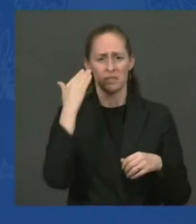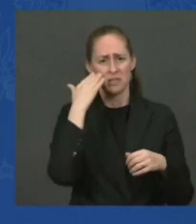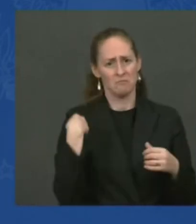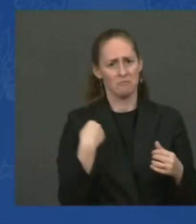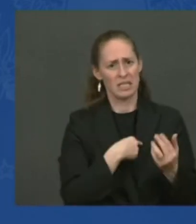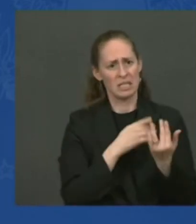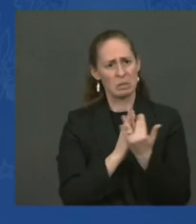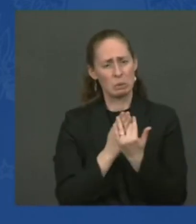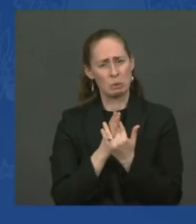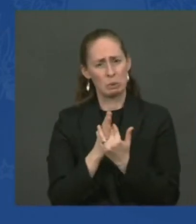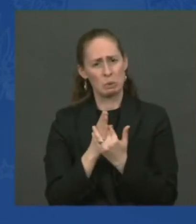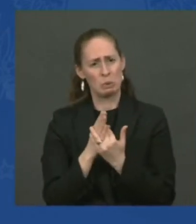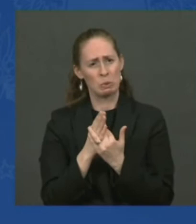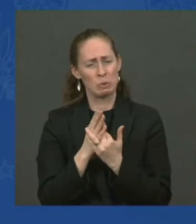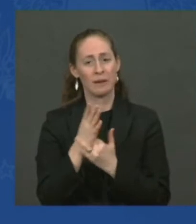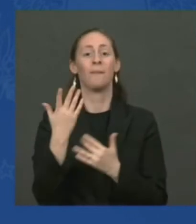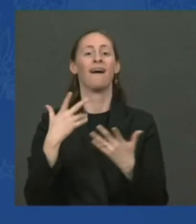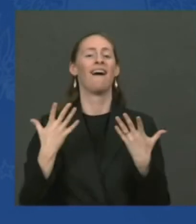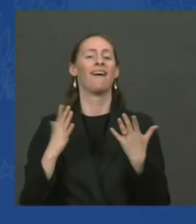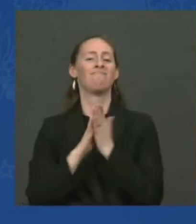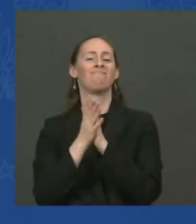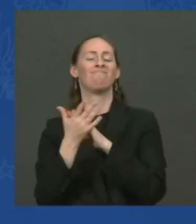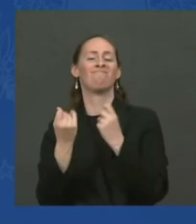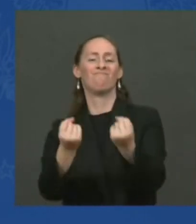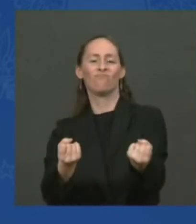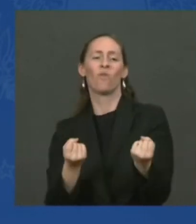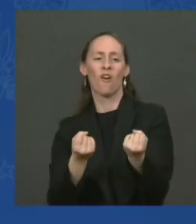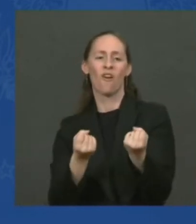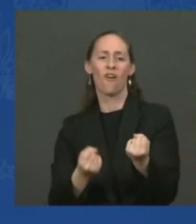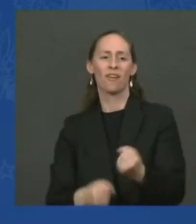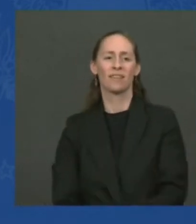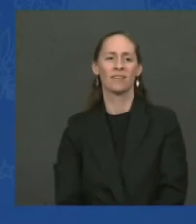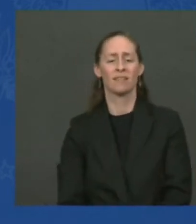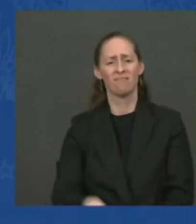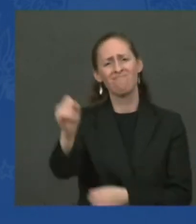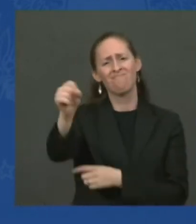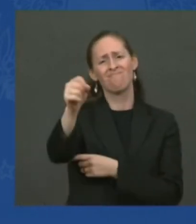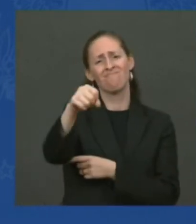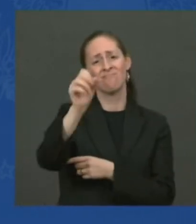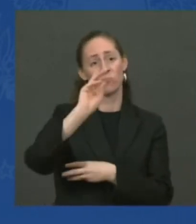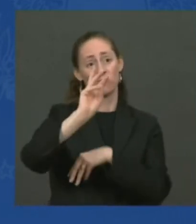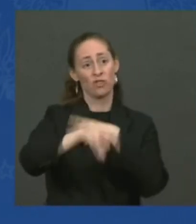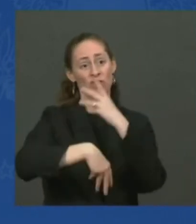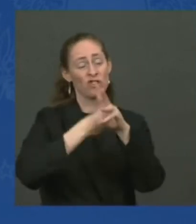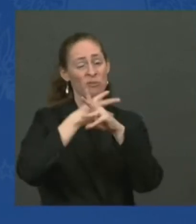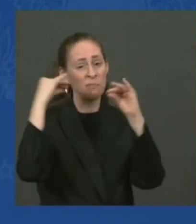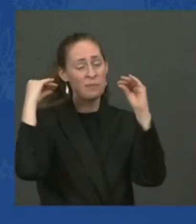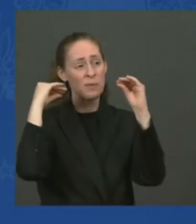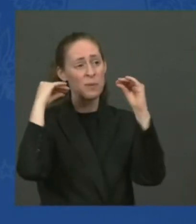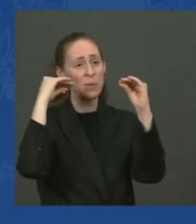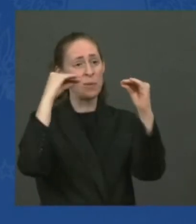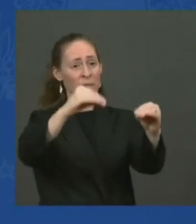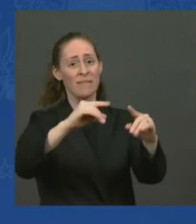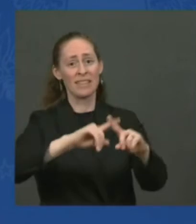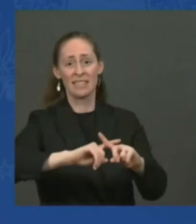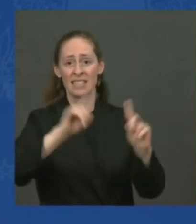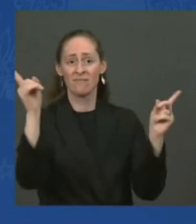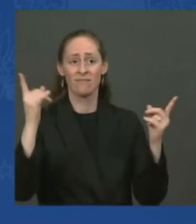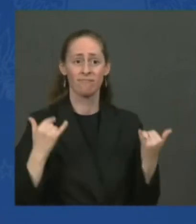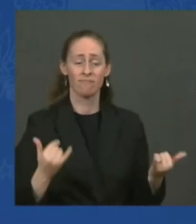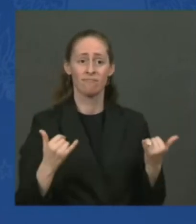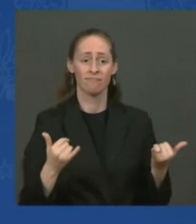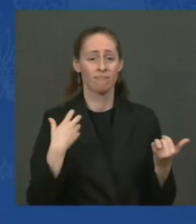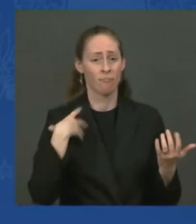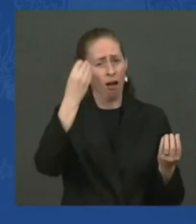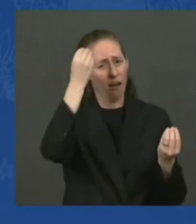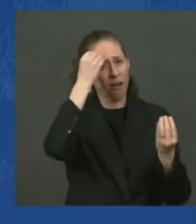And the world has changed, and we have to be ready. My fellow Americans today, I want you to know we